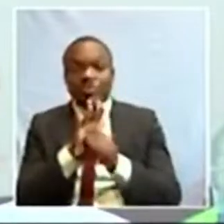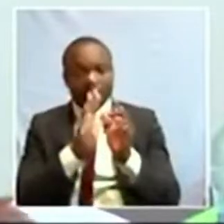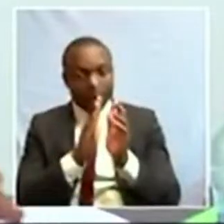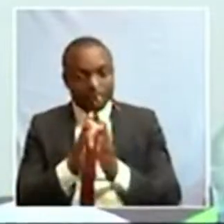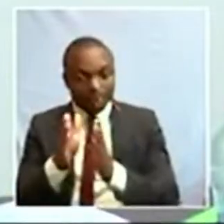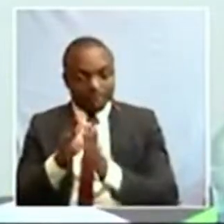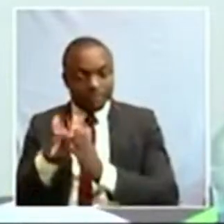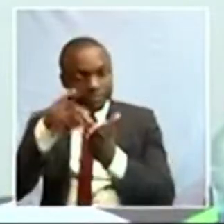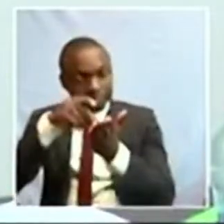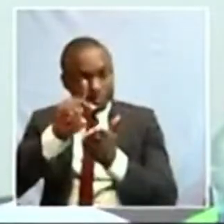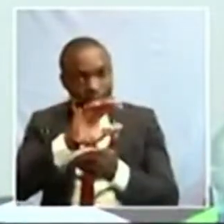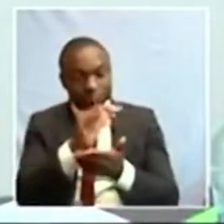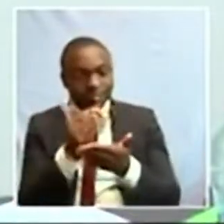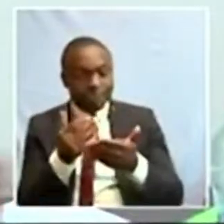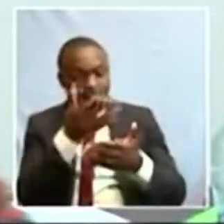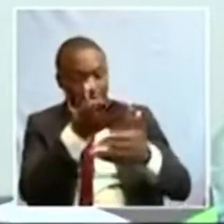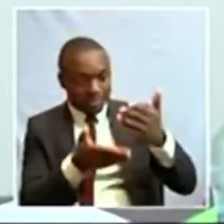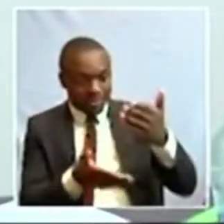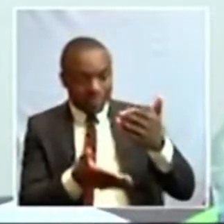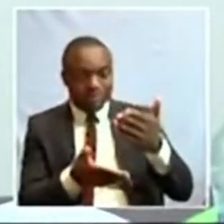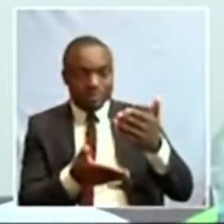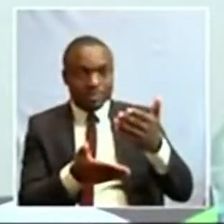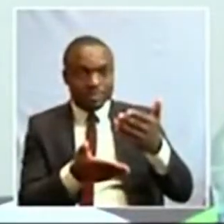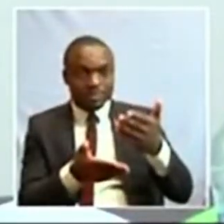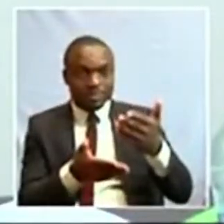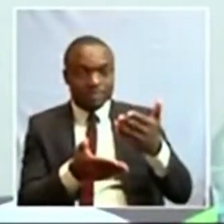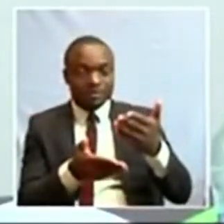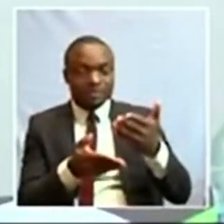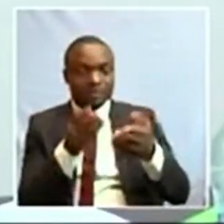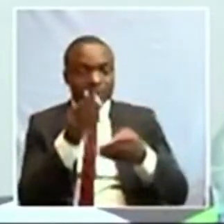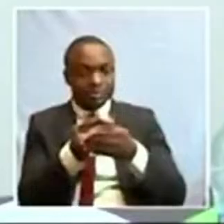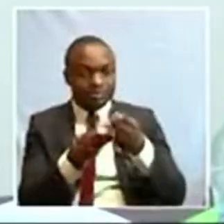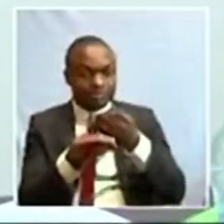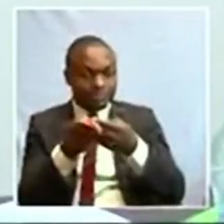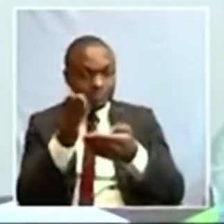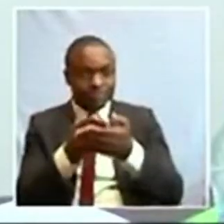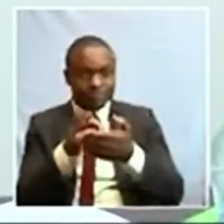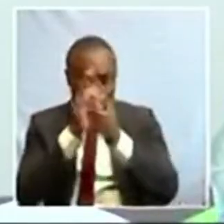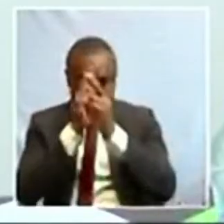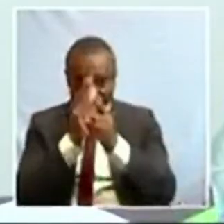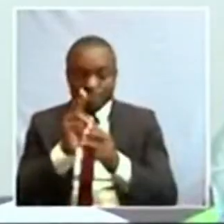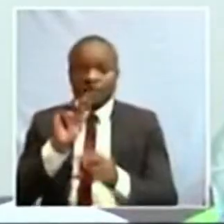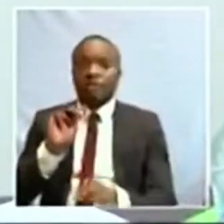to liquidate these statutory obligations that you owe. Honorable Kampam.